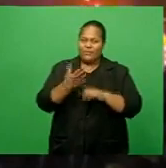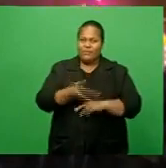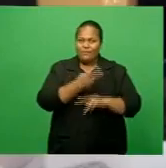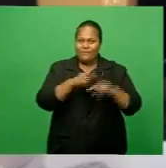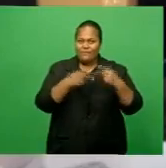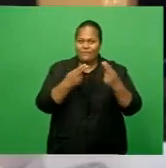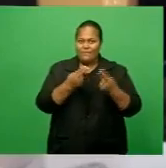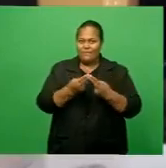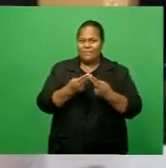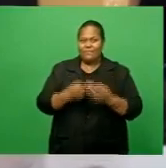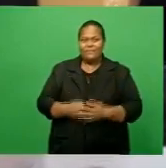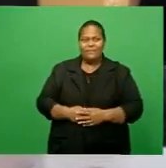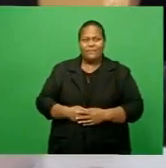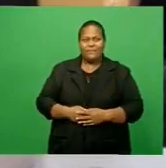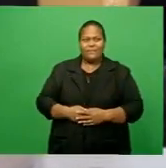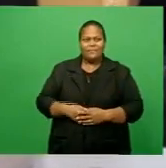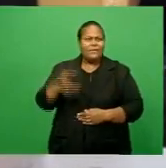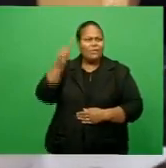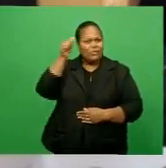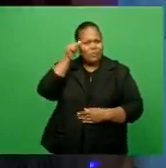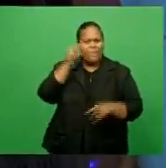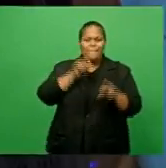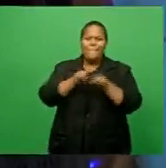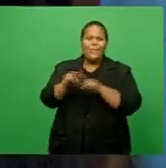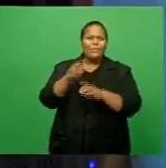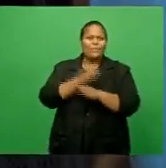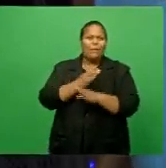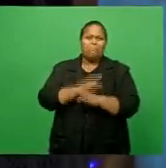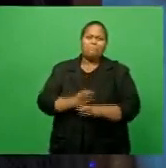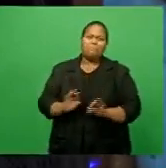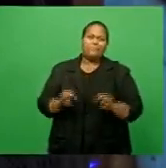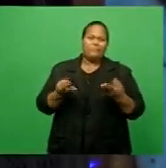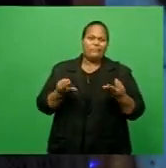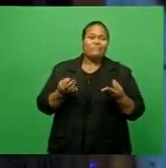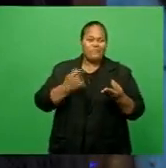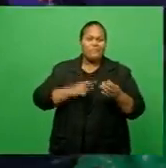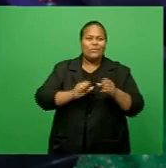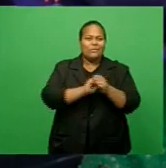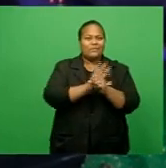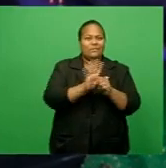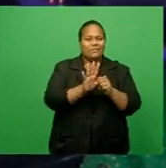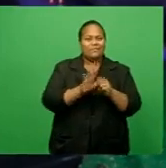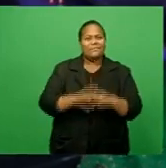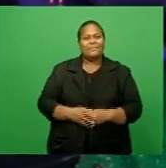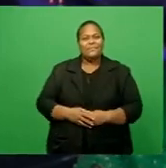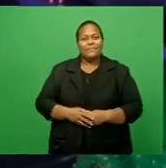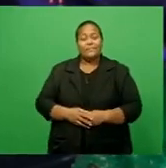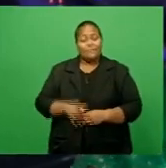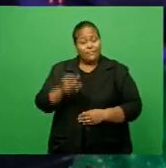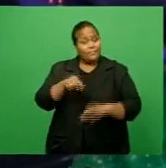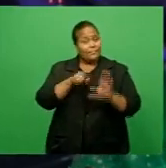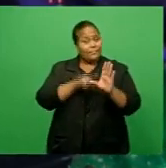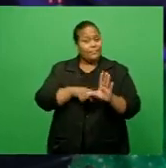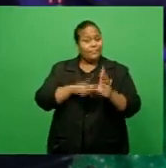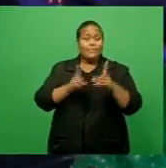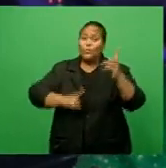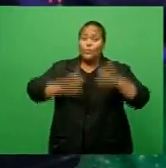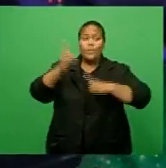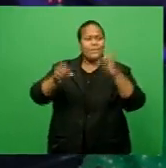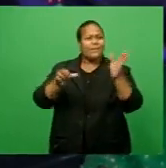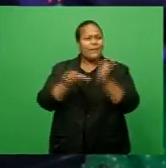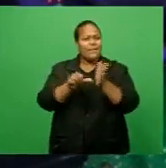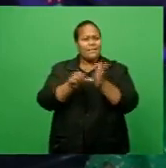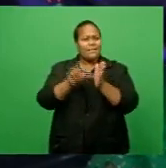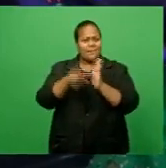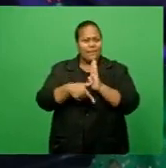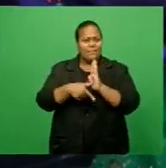family as they know many remain unemployed due to COVID-19. This year, Diwali, it's a hard time, so I